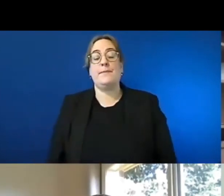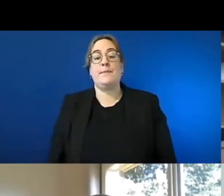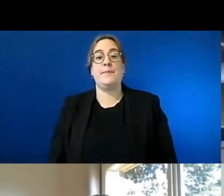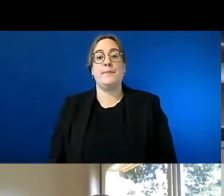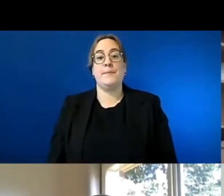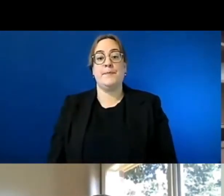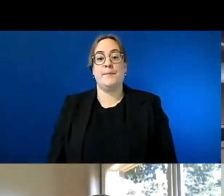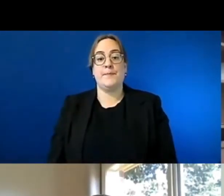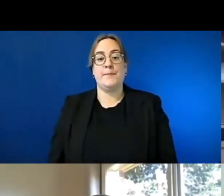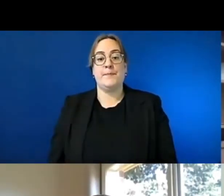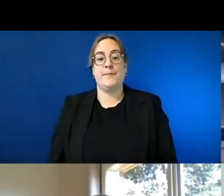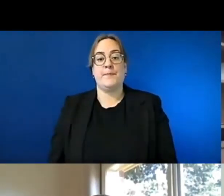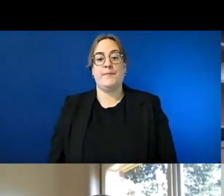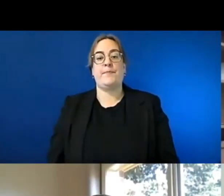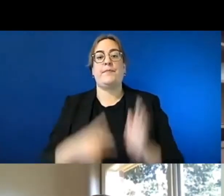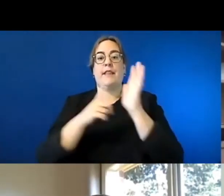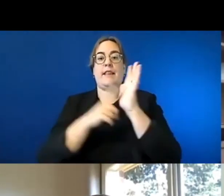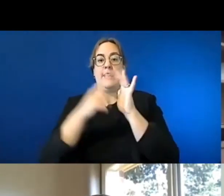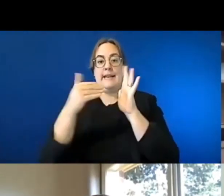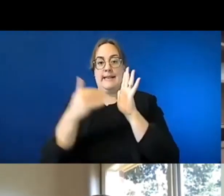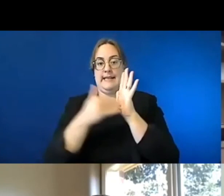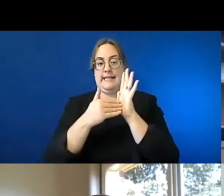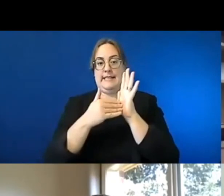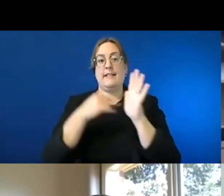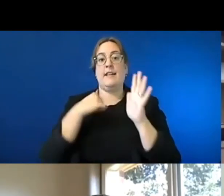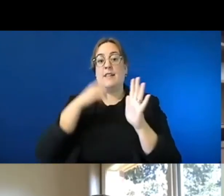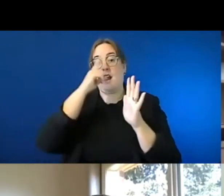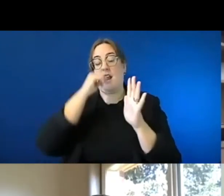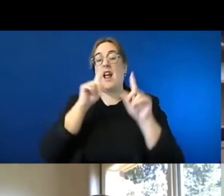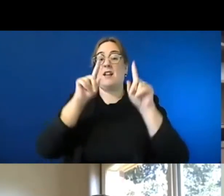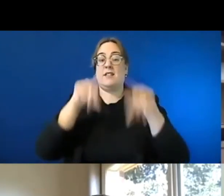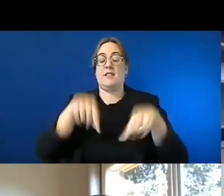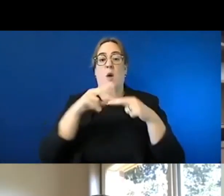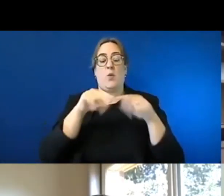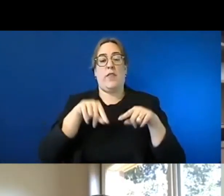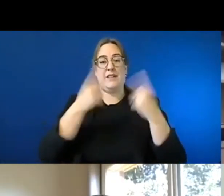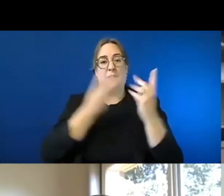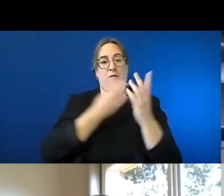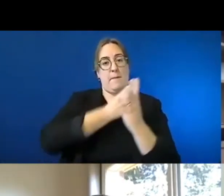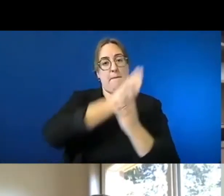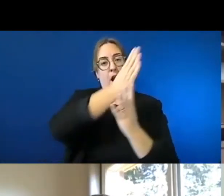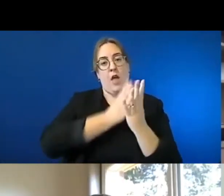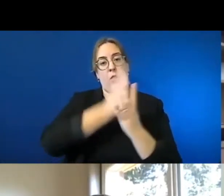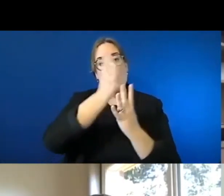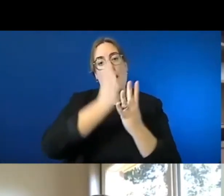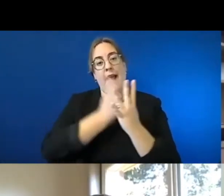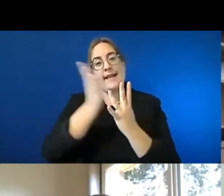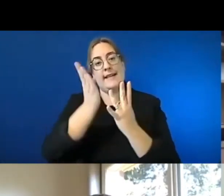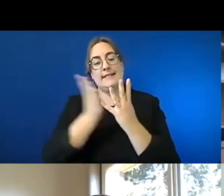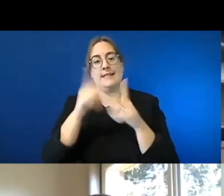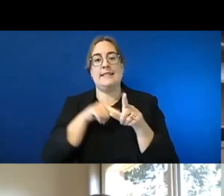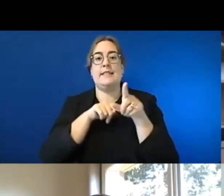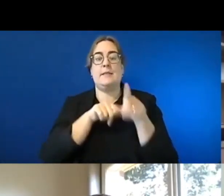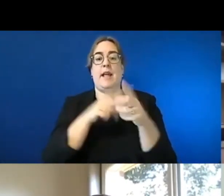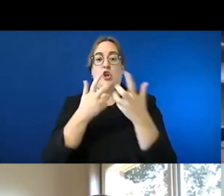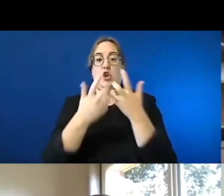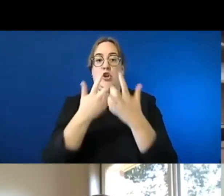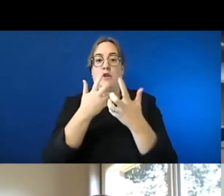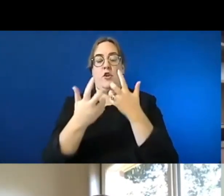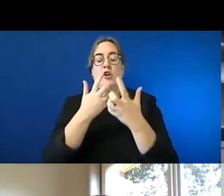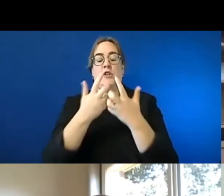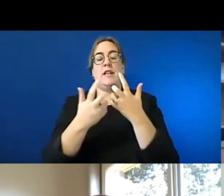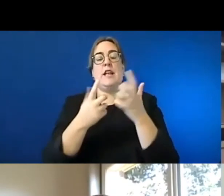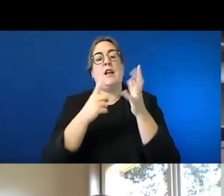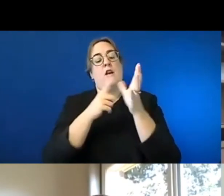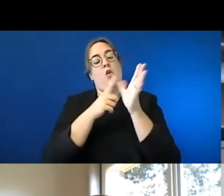I can start with the different pathways, and that's very different for all the different universities. But if you Google alternative pathways, it's